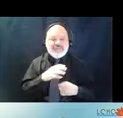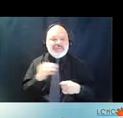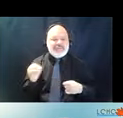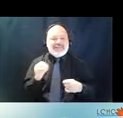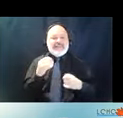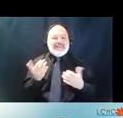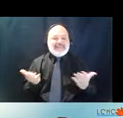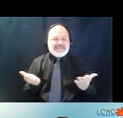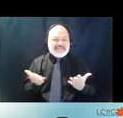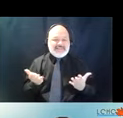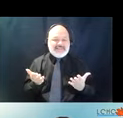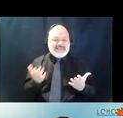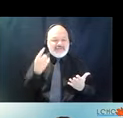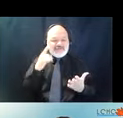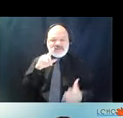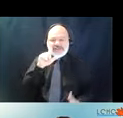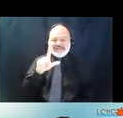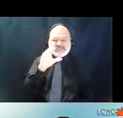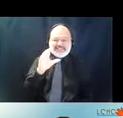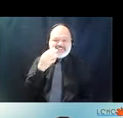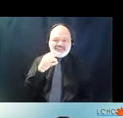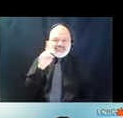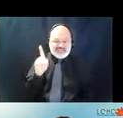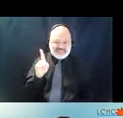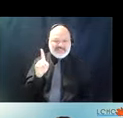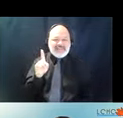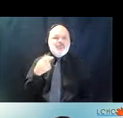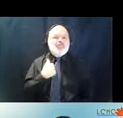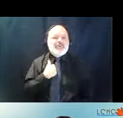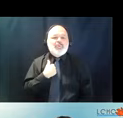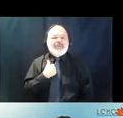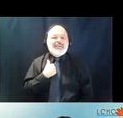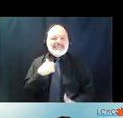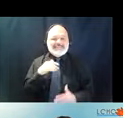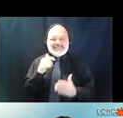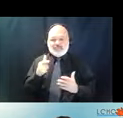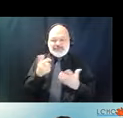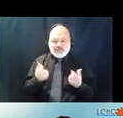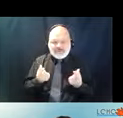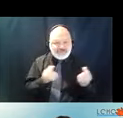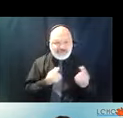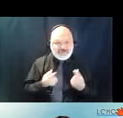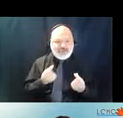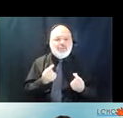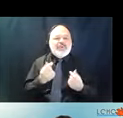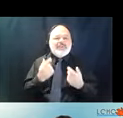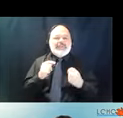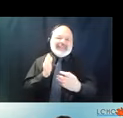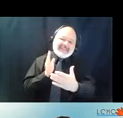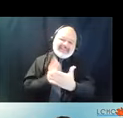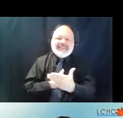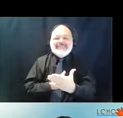the state. For LCHC, we were, you know, in the middle of all of this, and we acted as a plaintiff against the state of